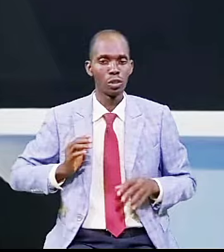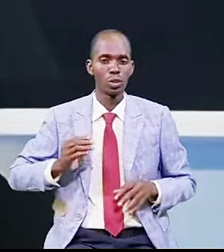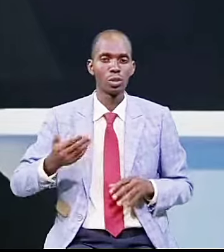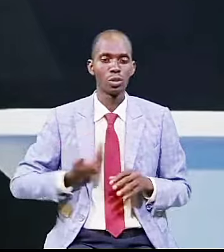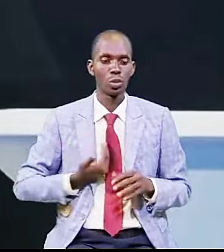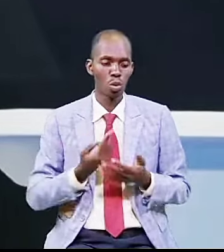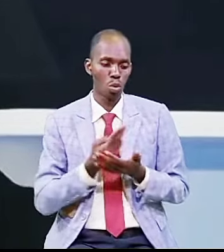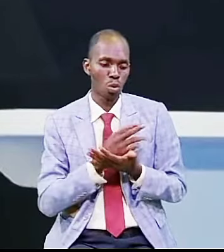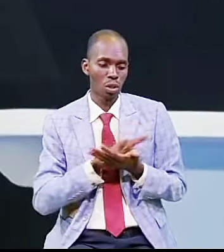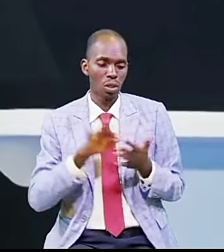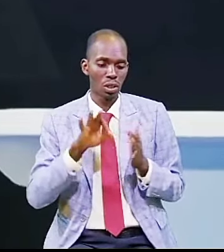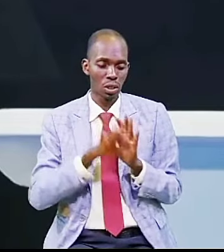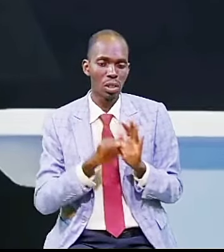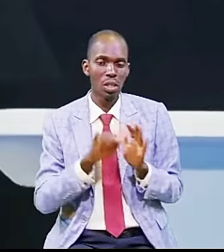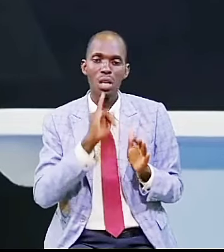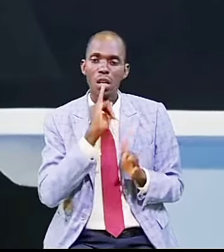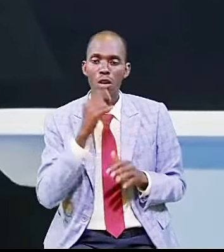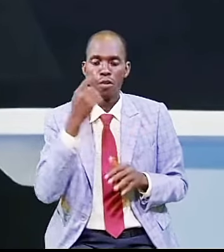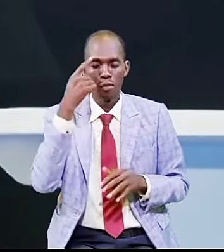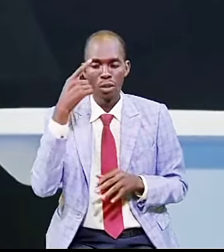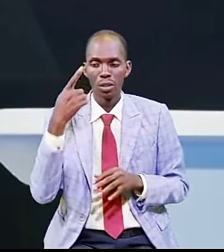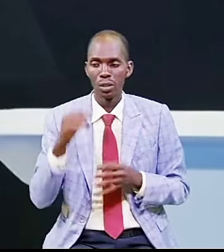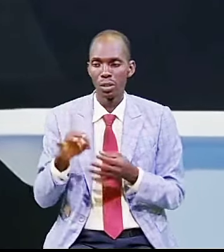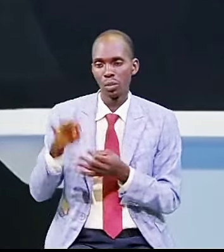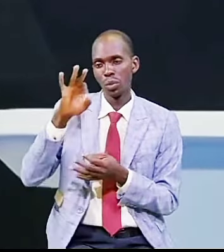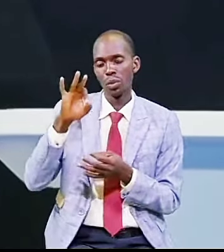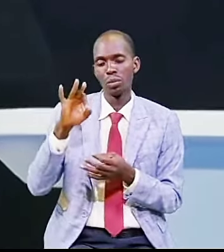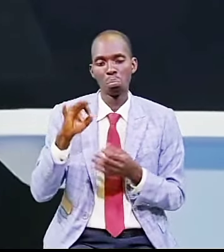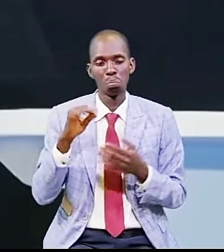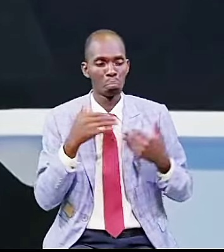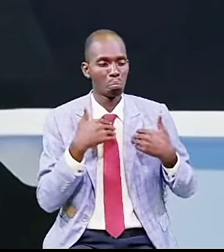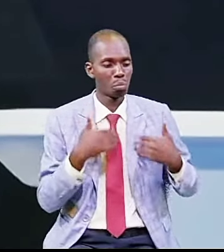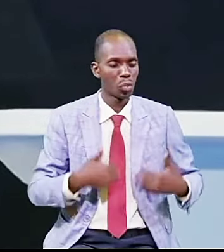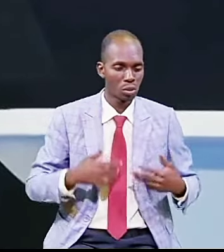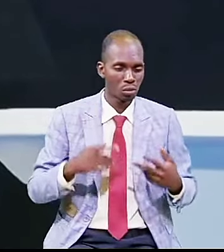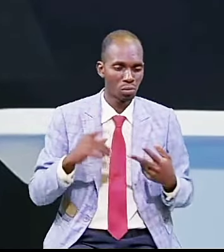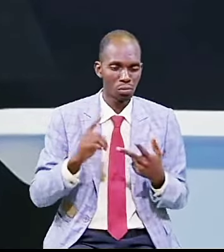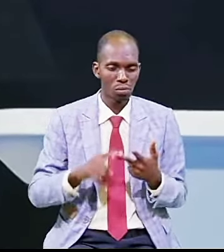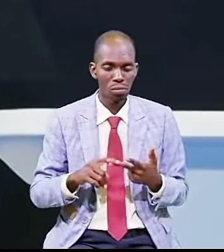come together, body, soul and spirit,